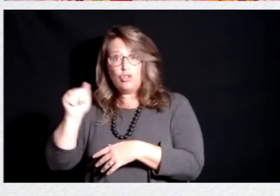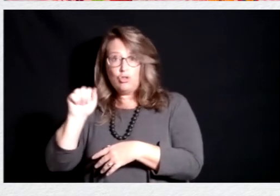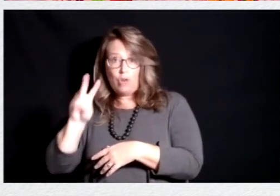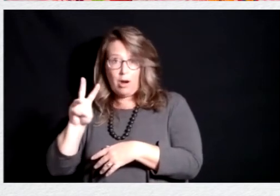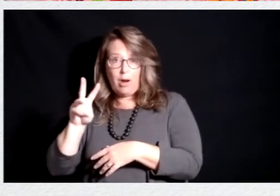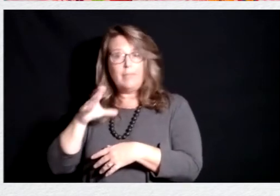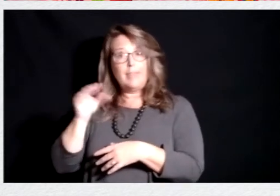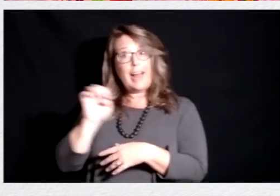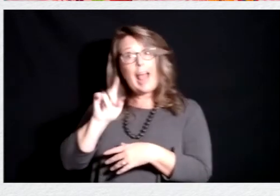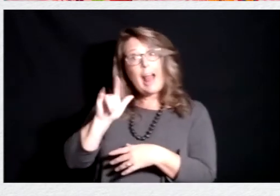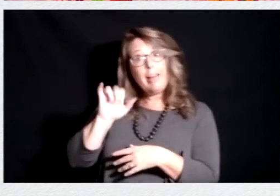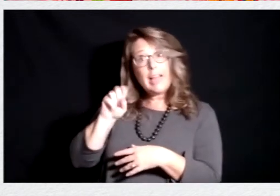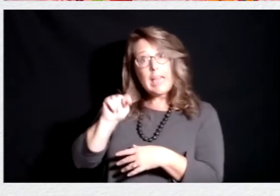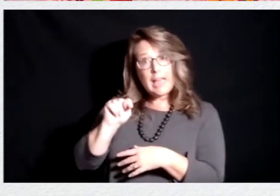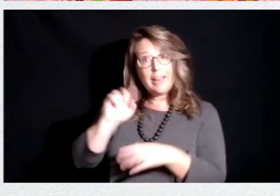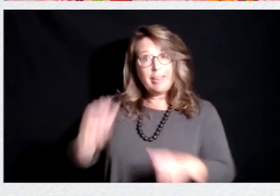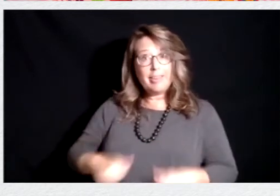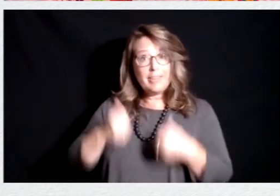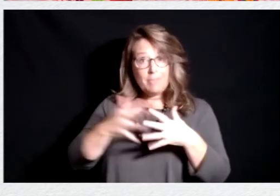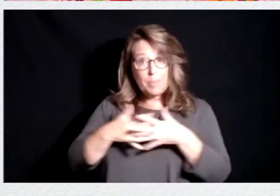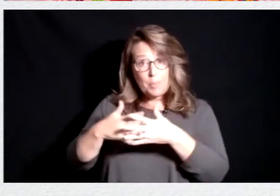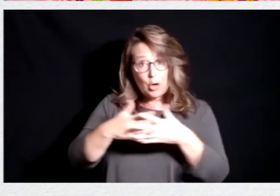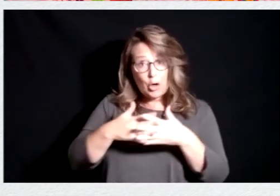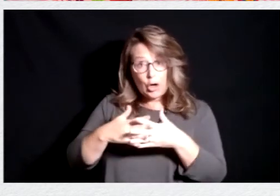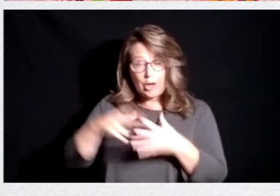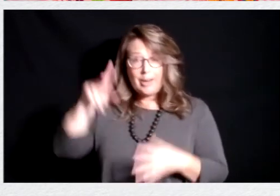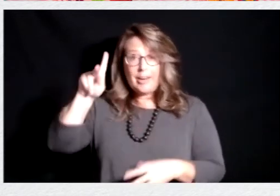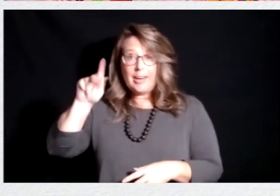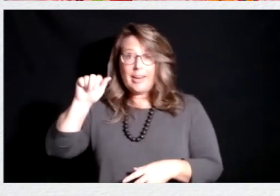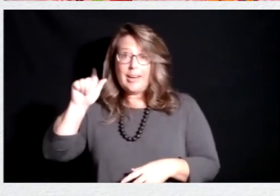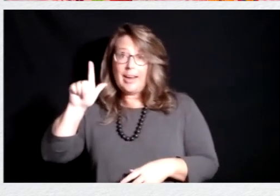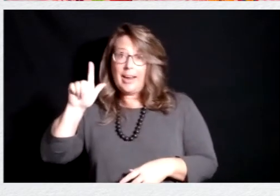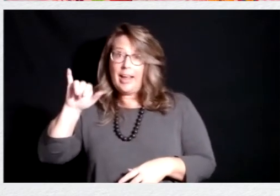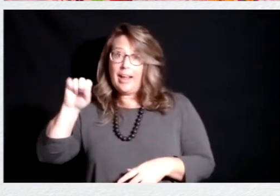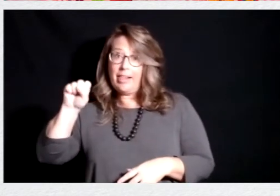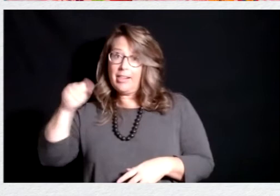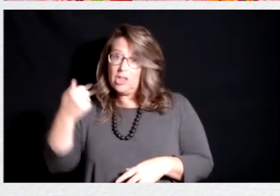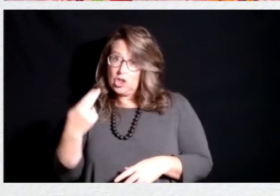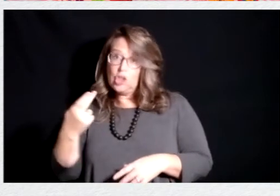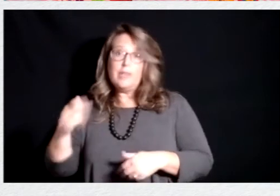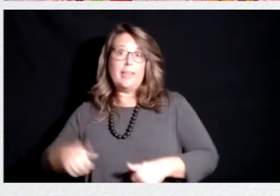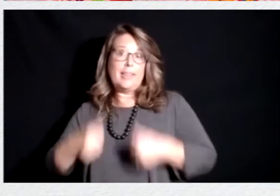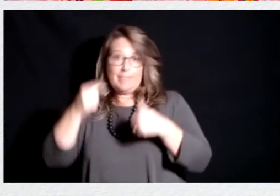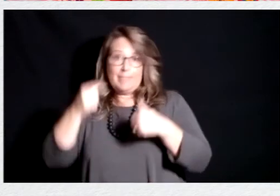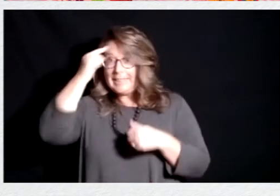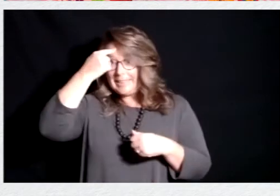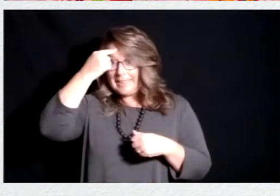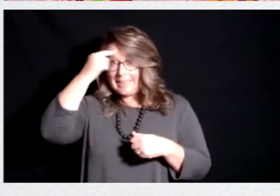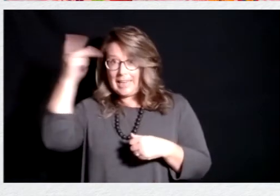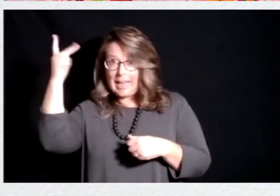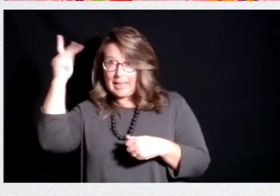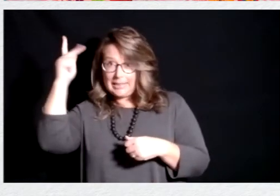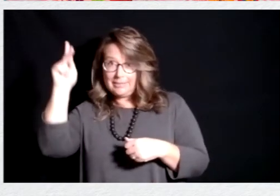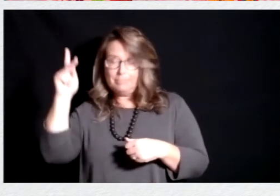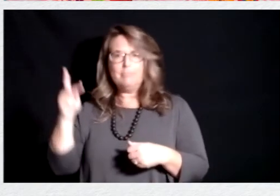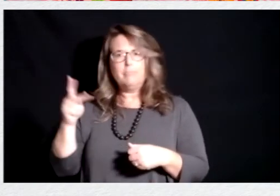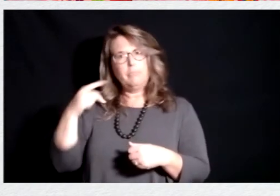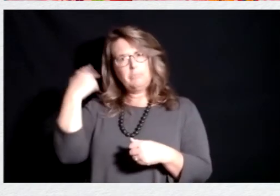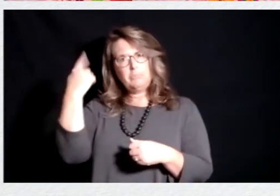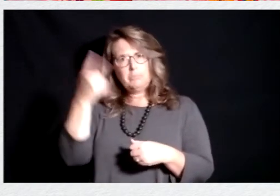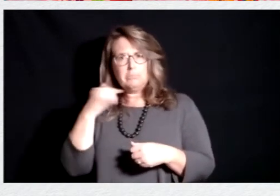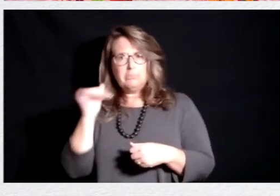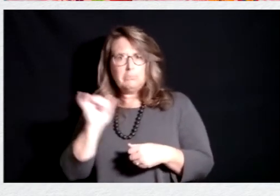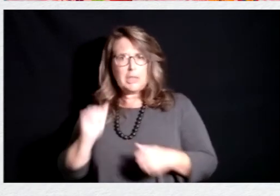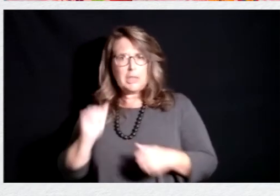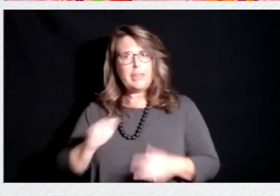India. By exchanging letters and pictures, they learn that their worlds might look different, but they are actually very similar.